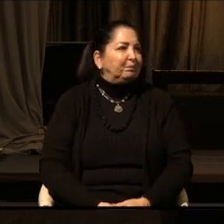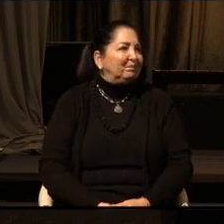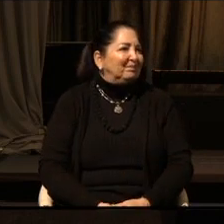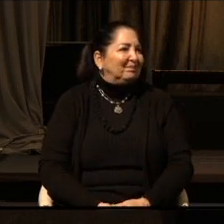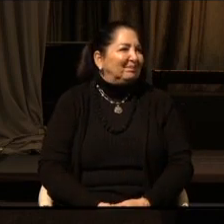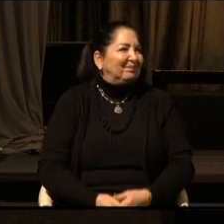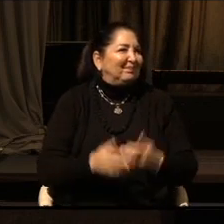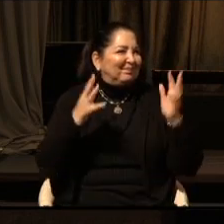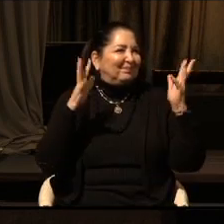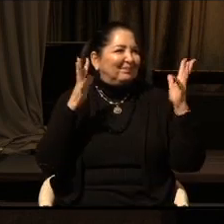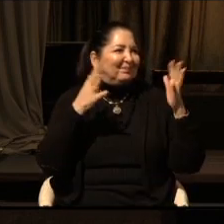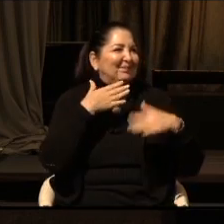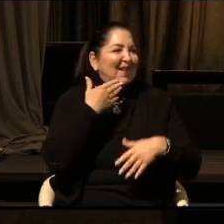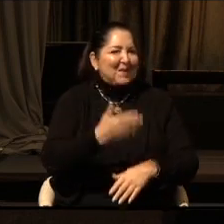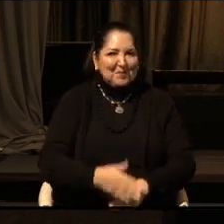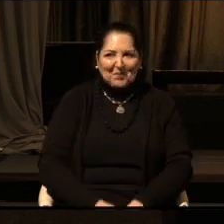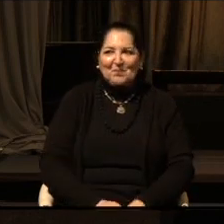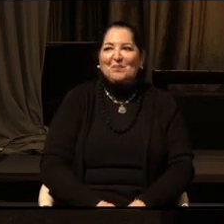Thanks.